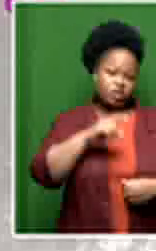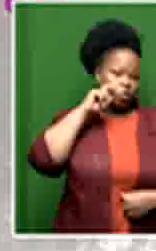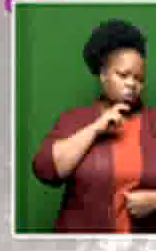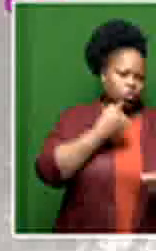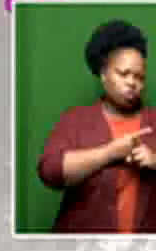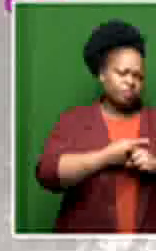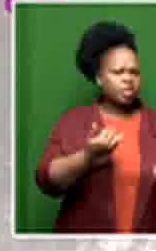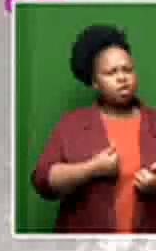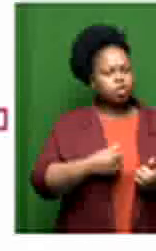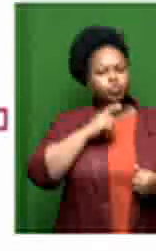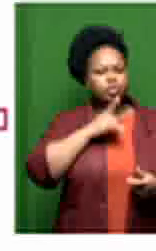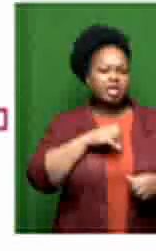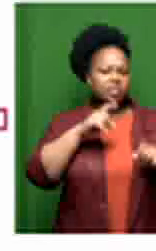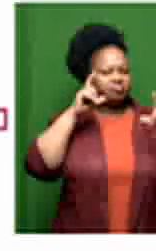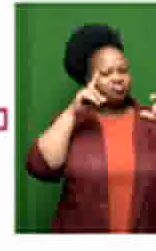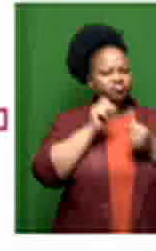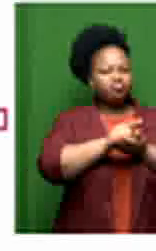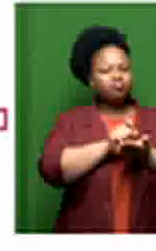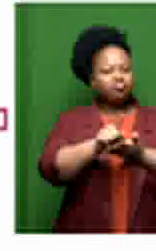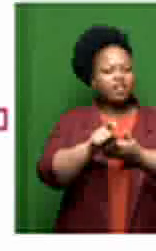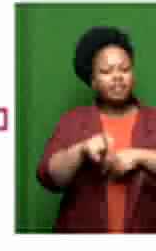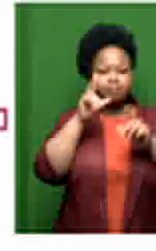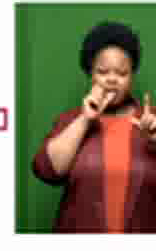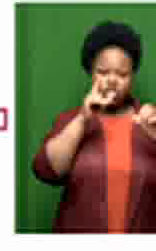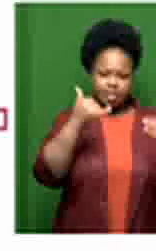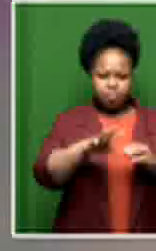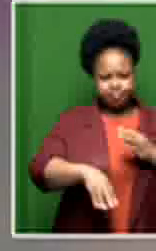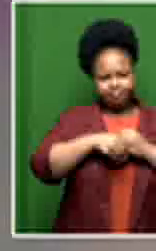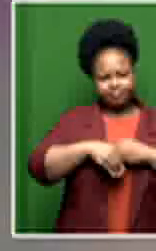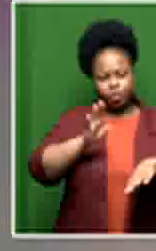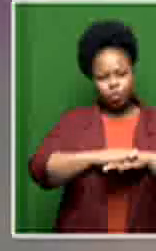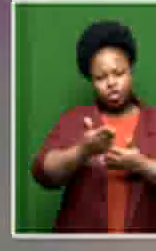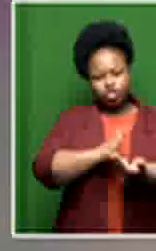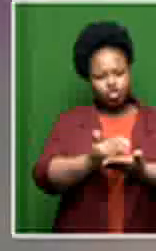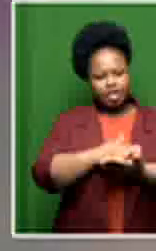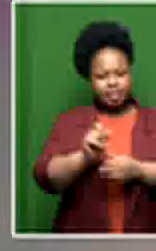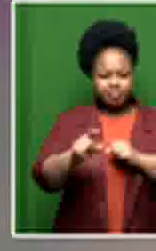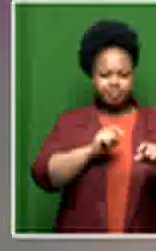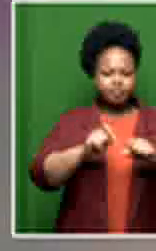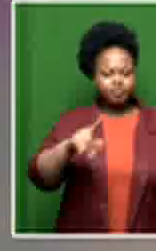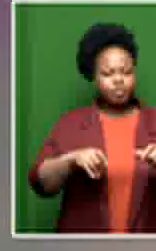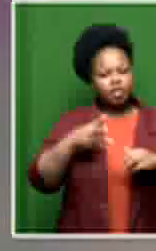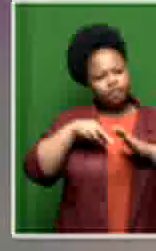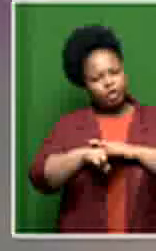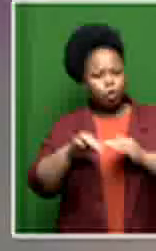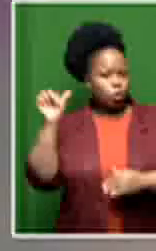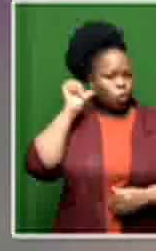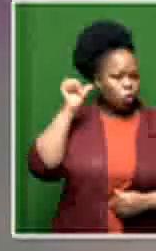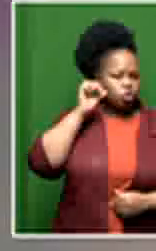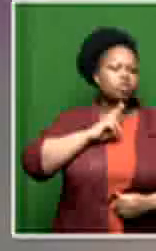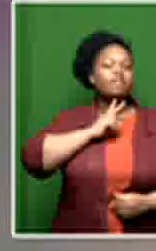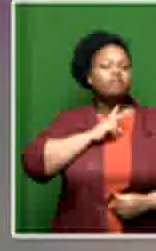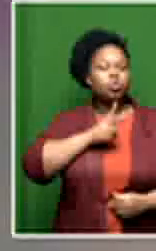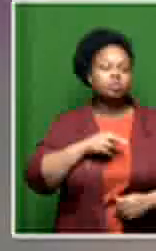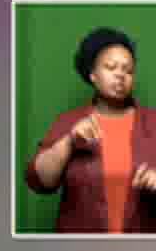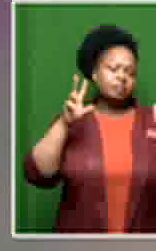only allowing users to post text and images to now enabling them to share text, video, image, audio and voice